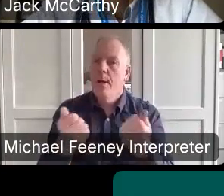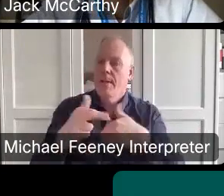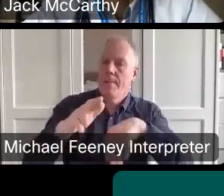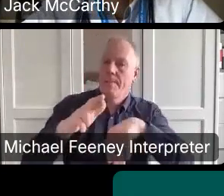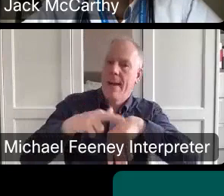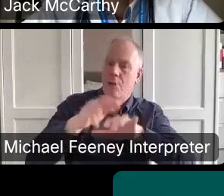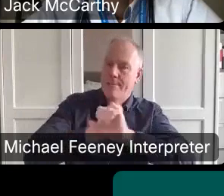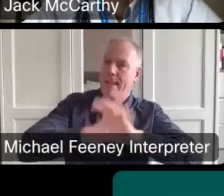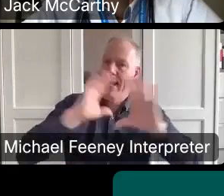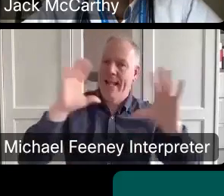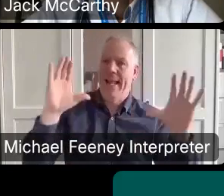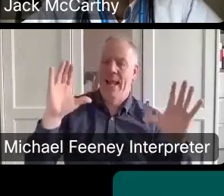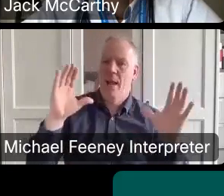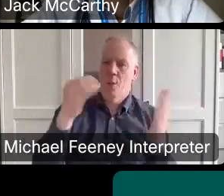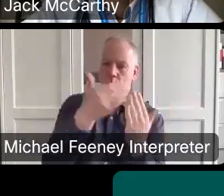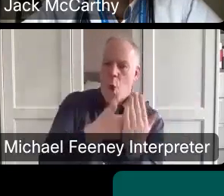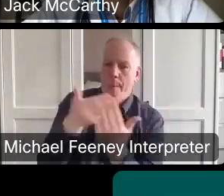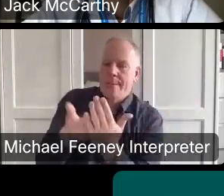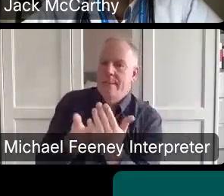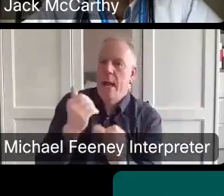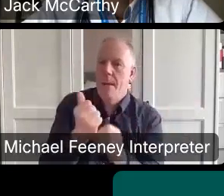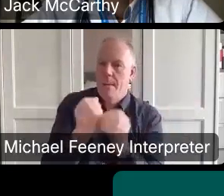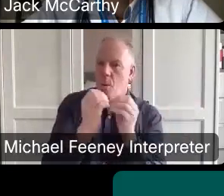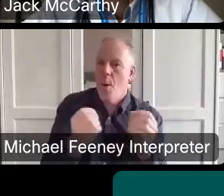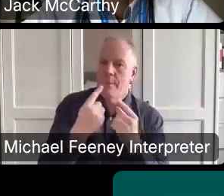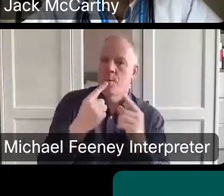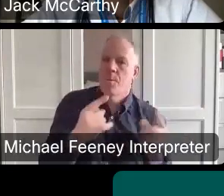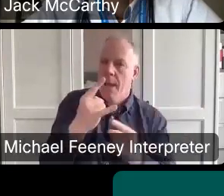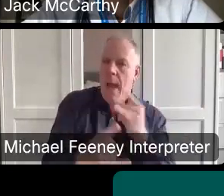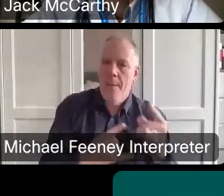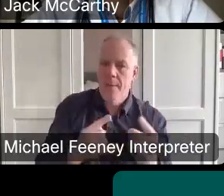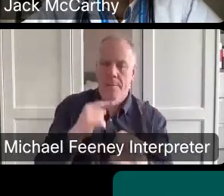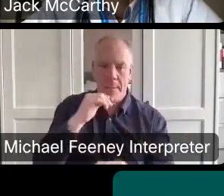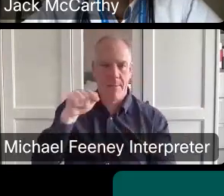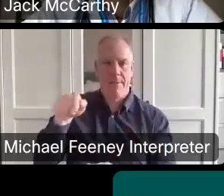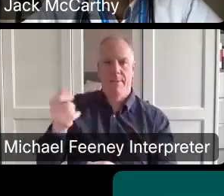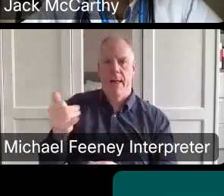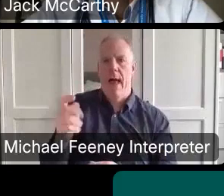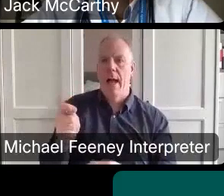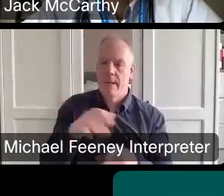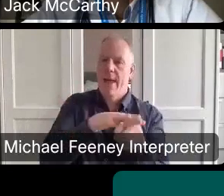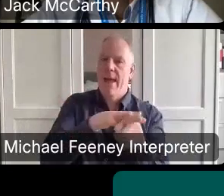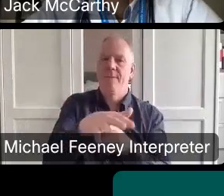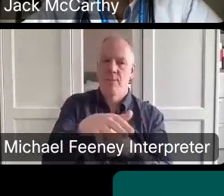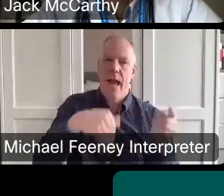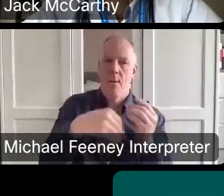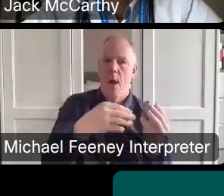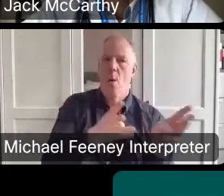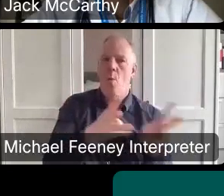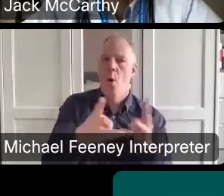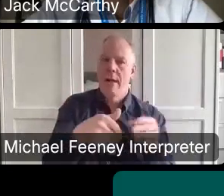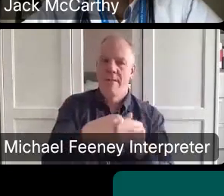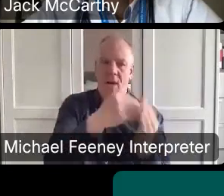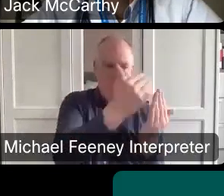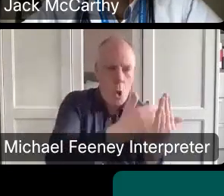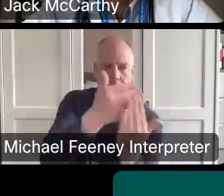open disclosure. So this Act is really going to kind of help drive really good documentation practices when open disclosure is happening